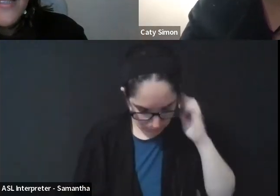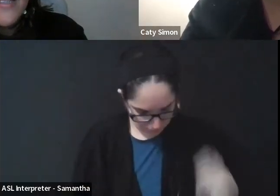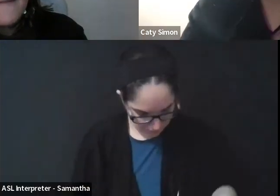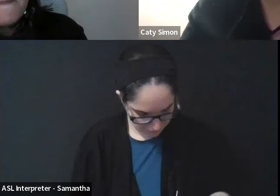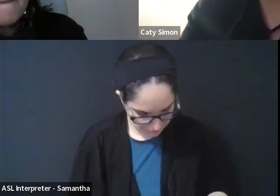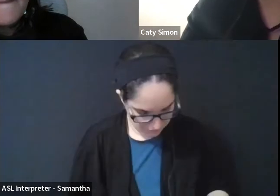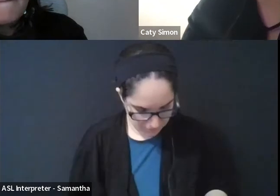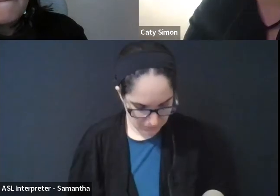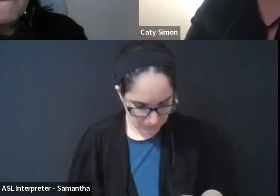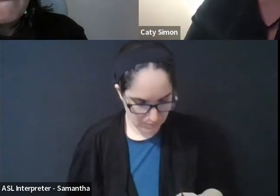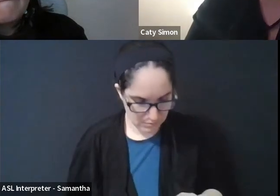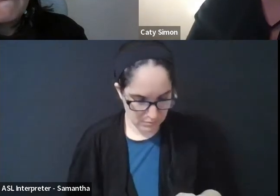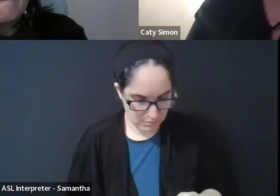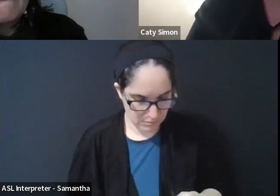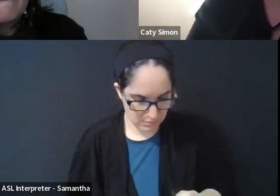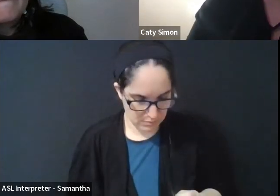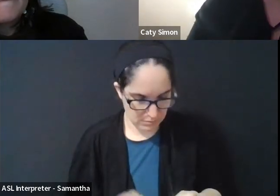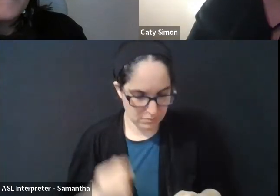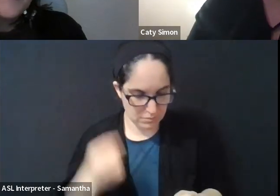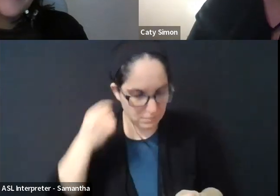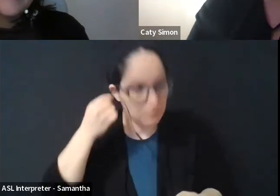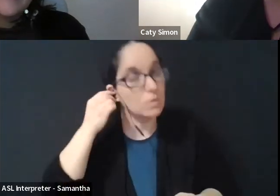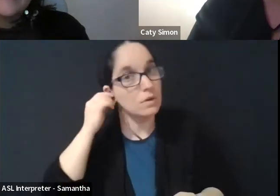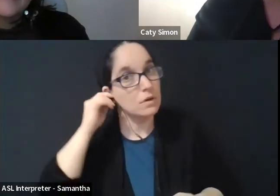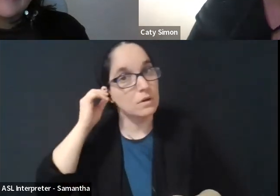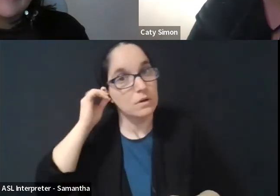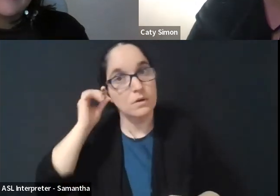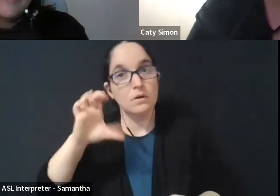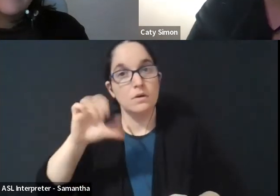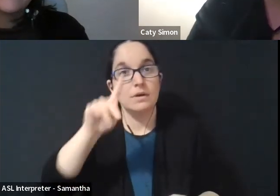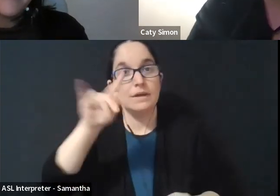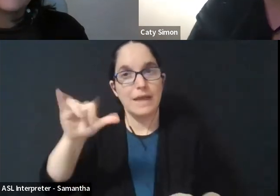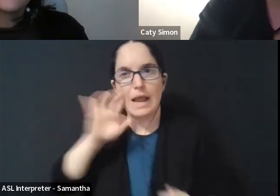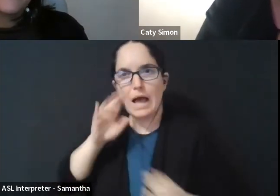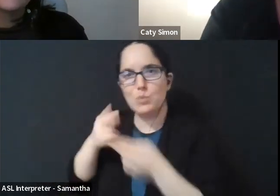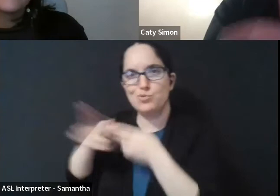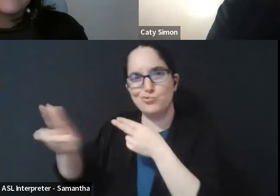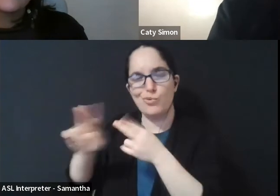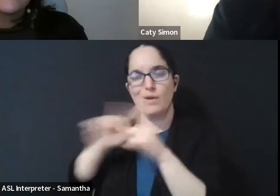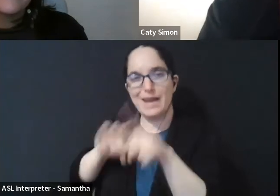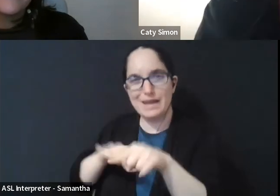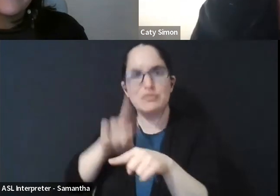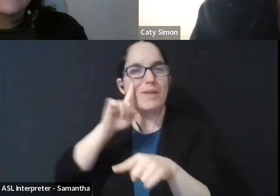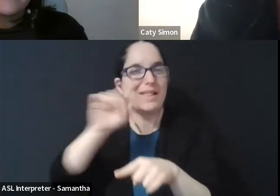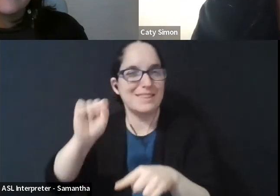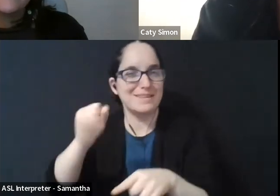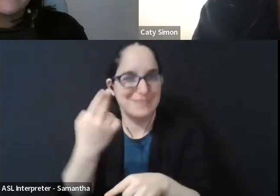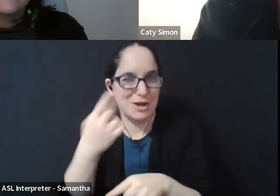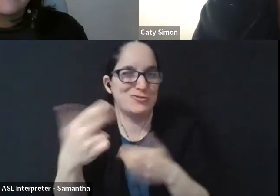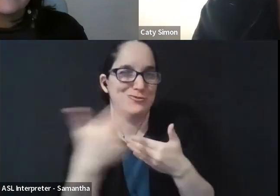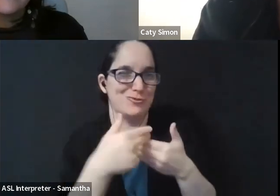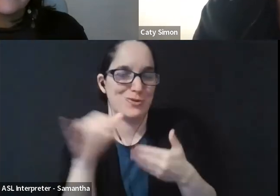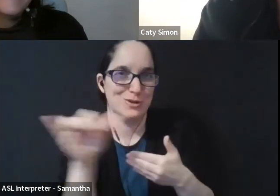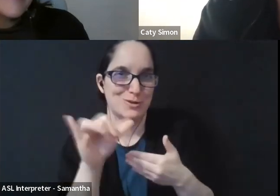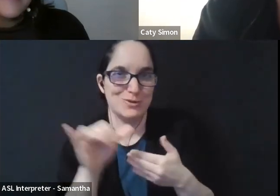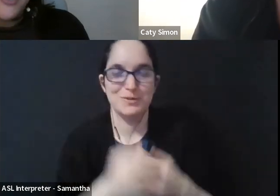Sure. I'll answer this briefly, but I think Sarah also had some really interesting things to say on this. So if you don't mind